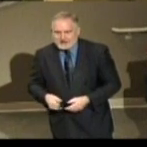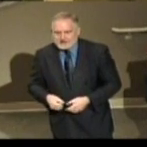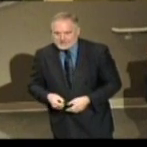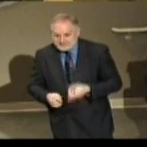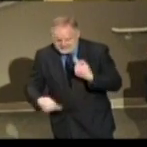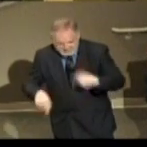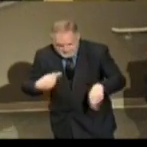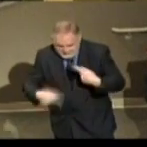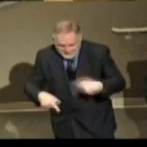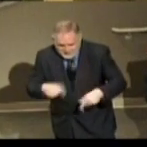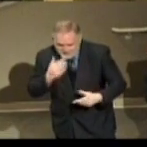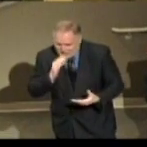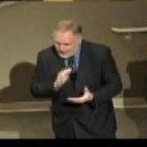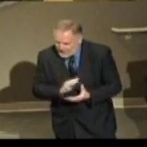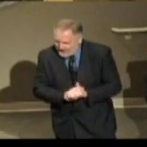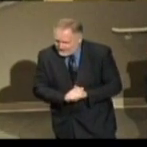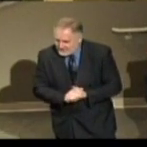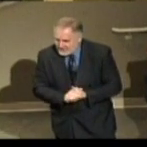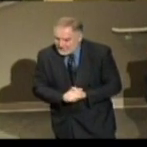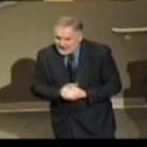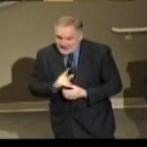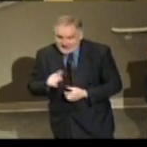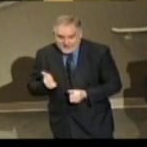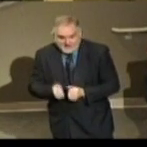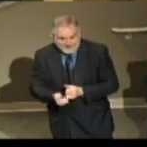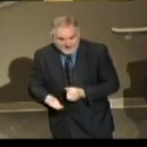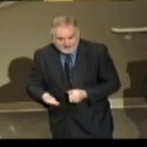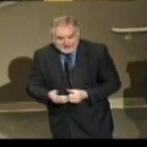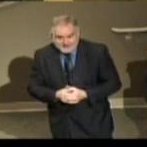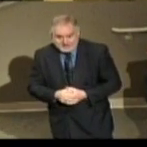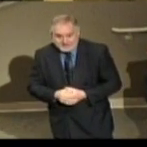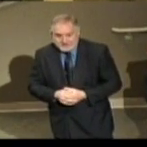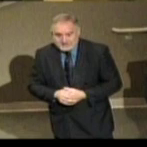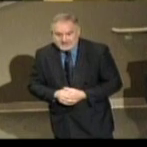it. And I told him everything.